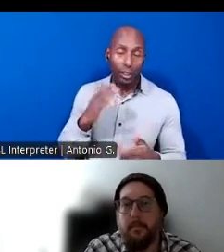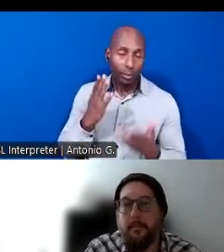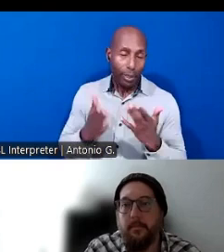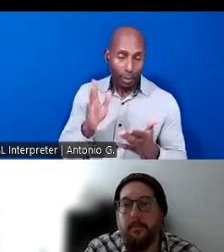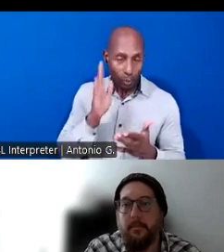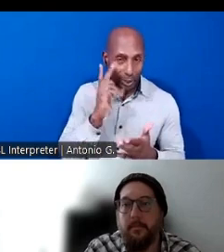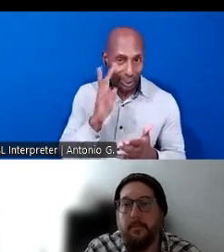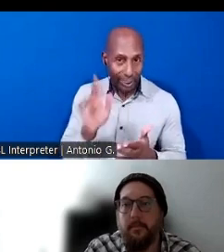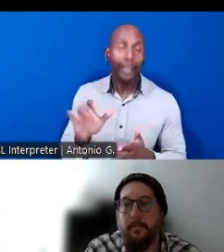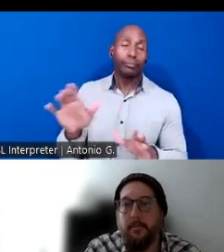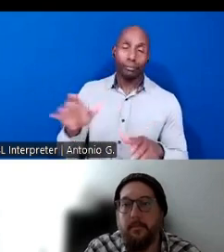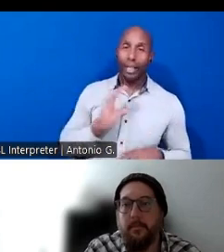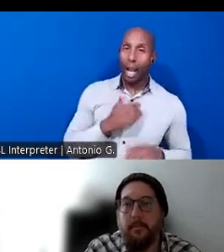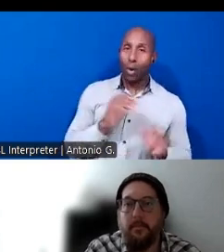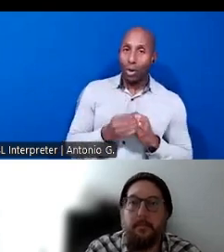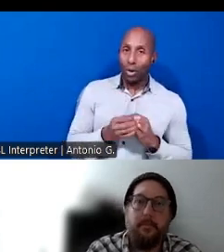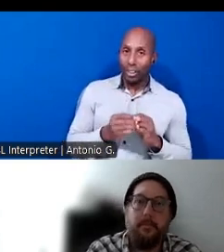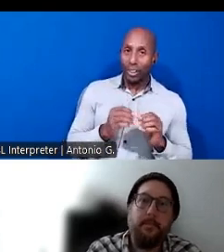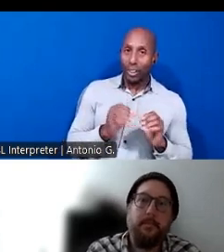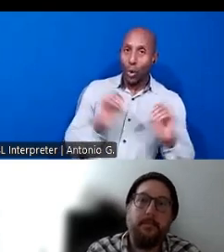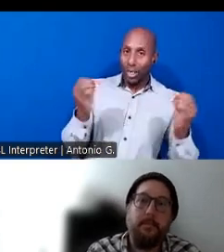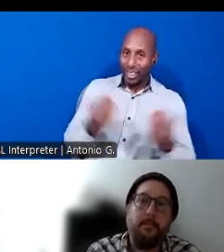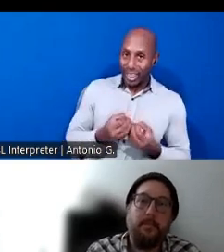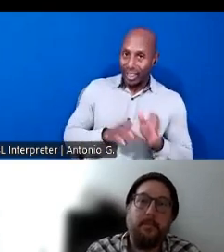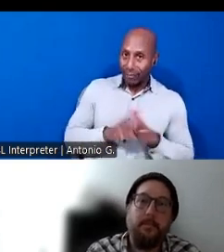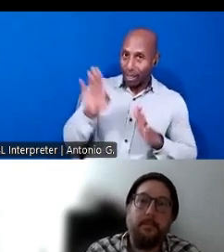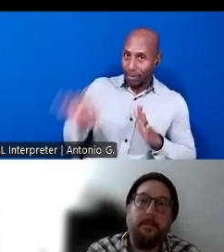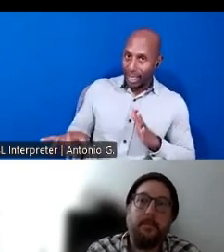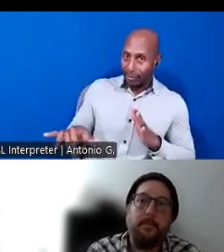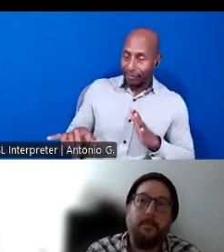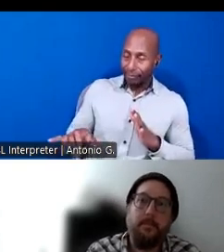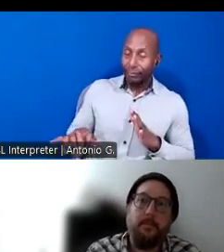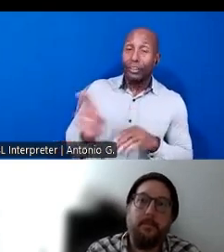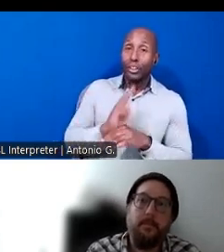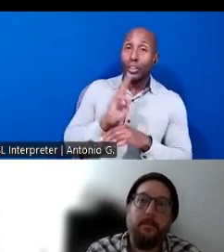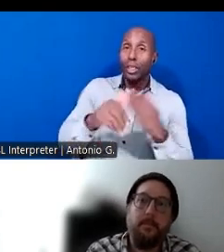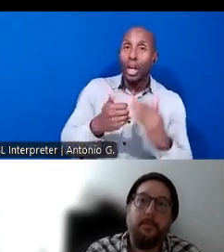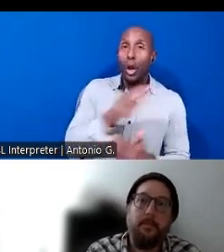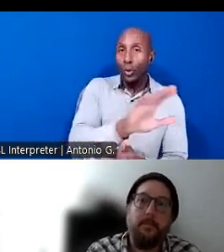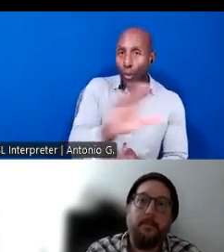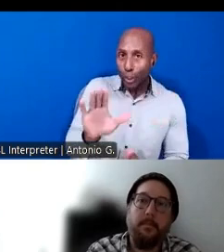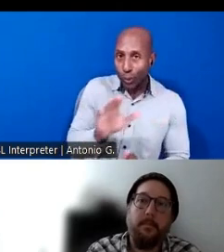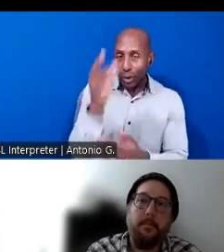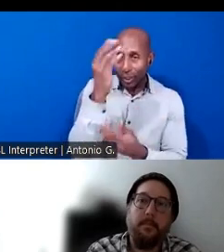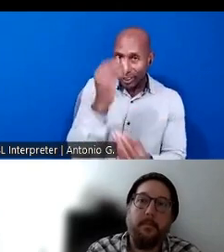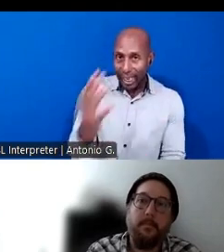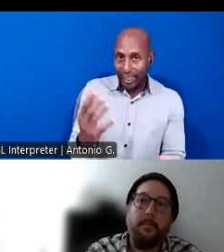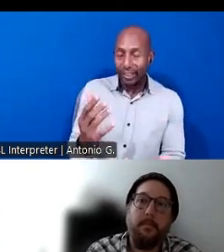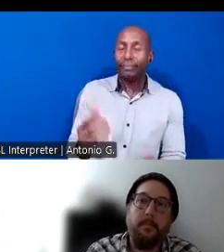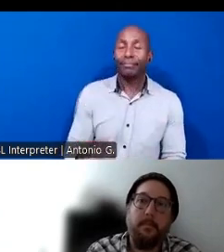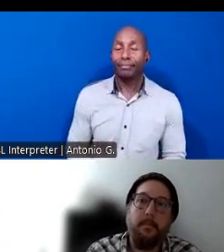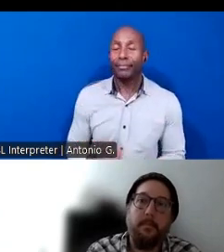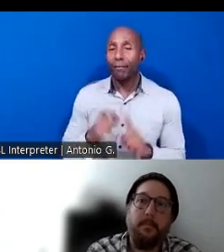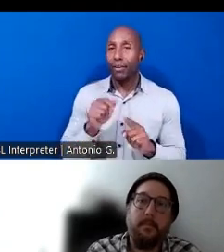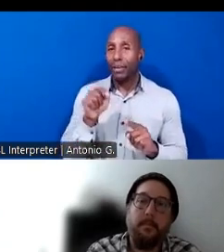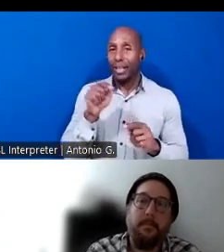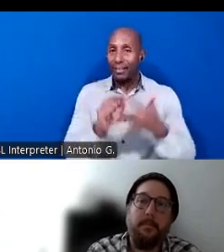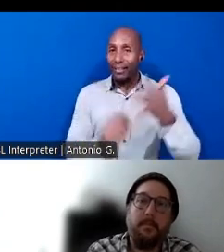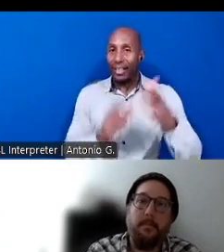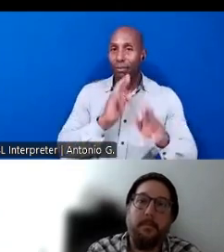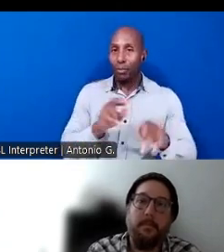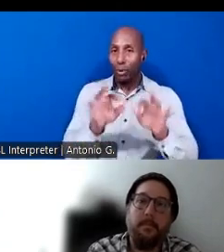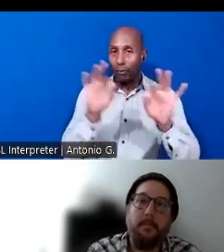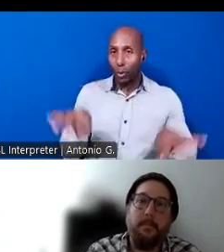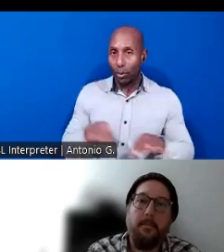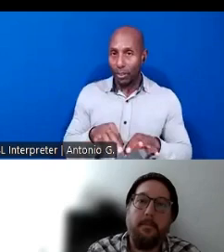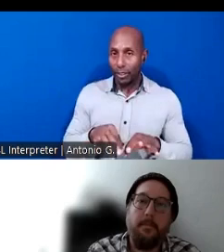our organization using all of the data that you all report on these reporting forms. And so that's really what we do.